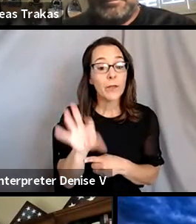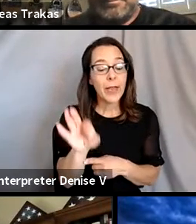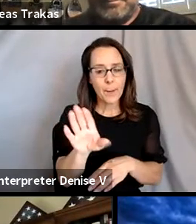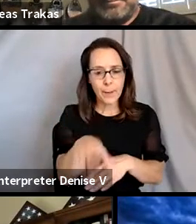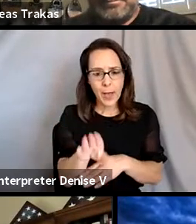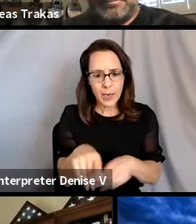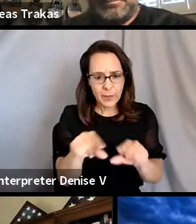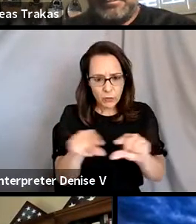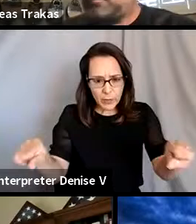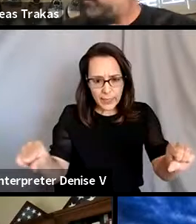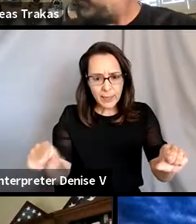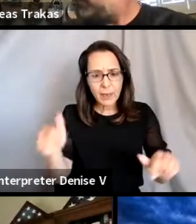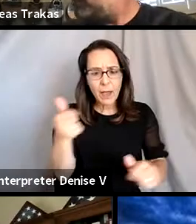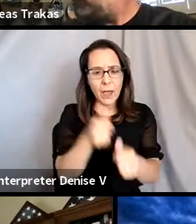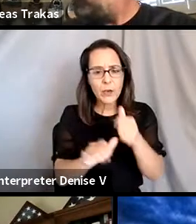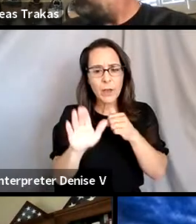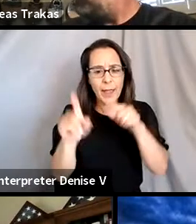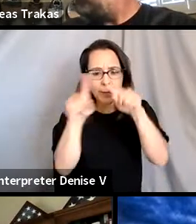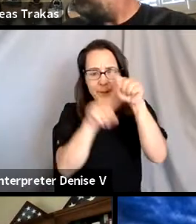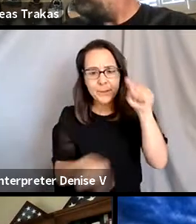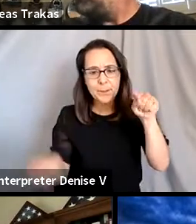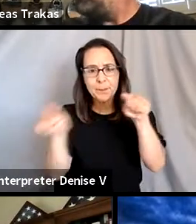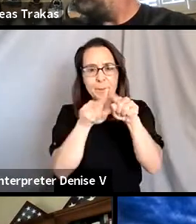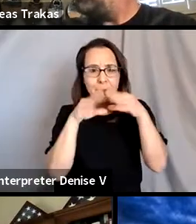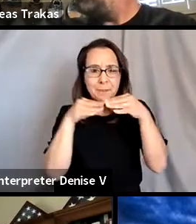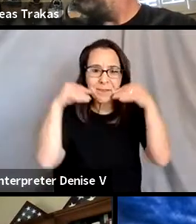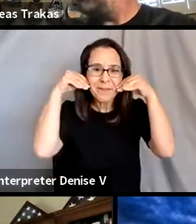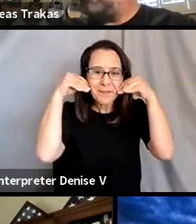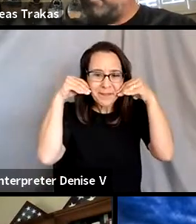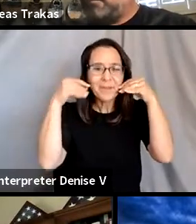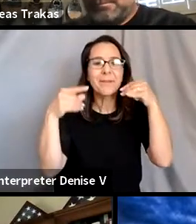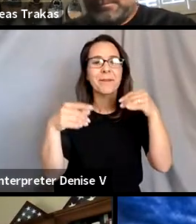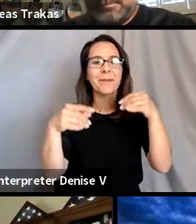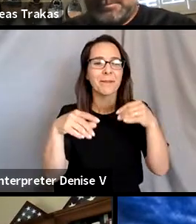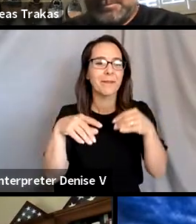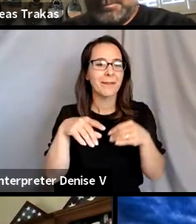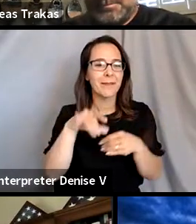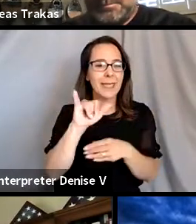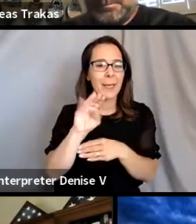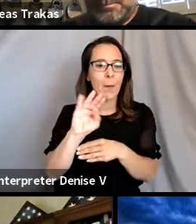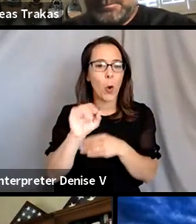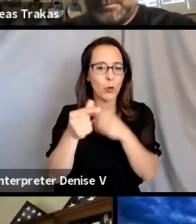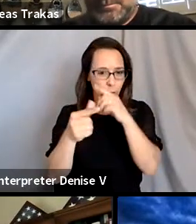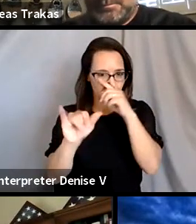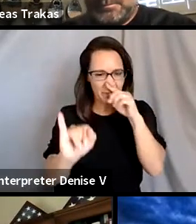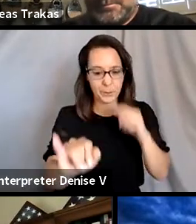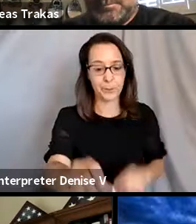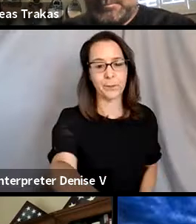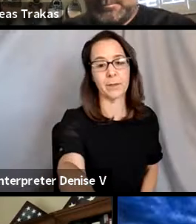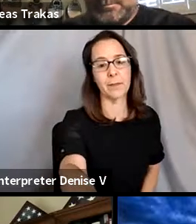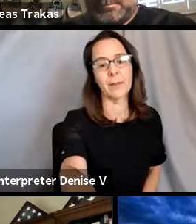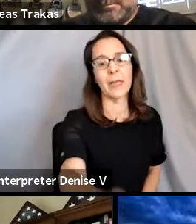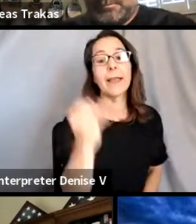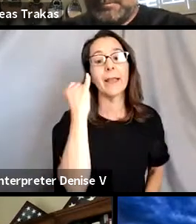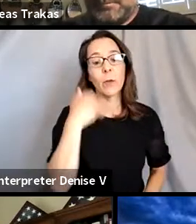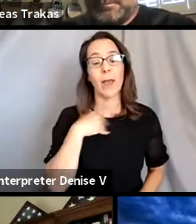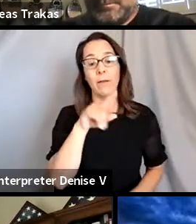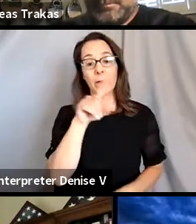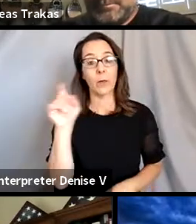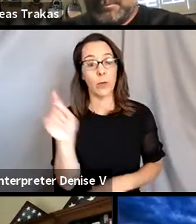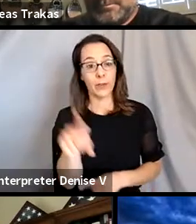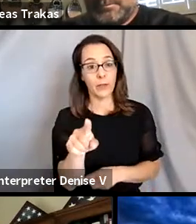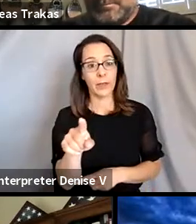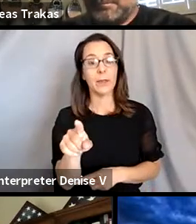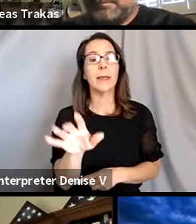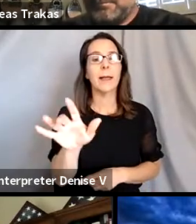the reactions emoji where the smiley face icon is located. So if you have a question, you click on that icon and it will raise your